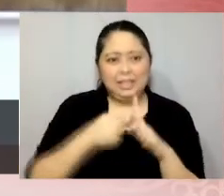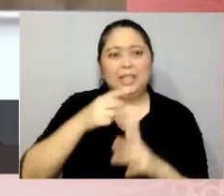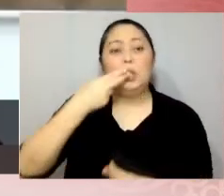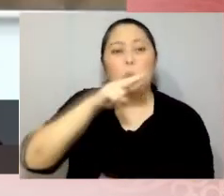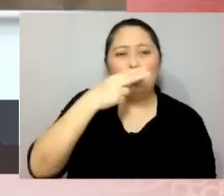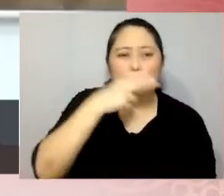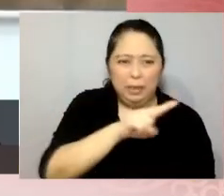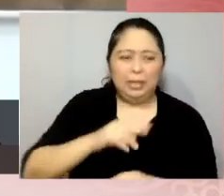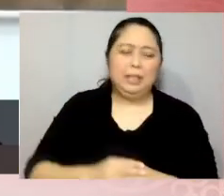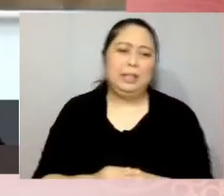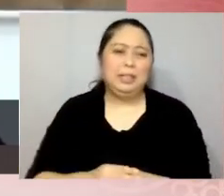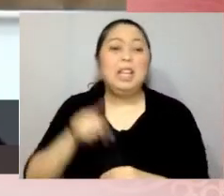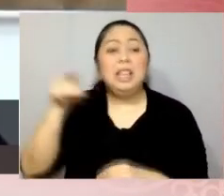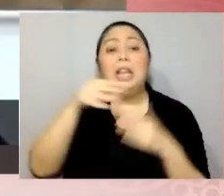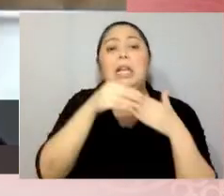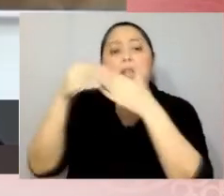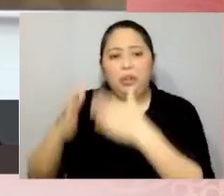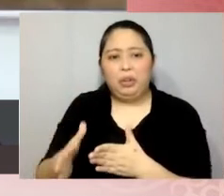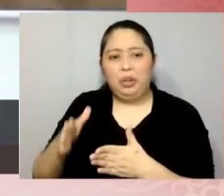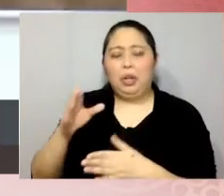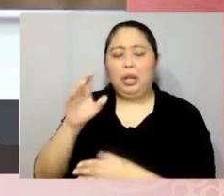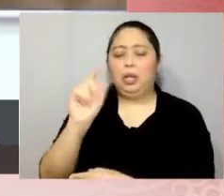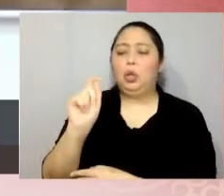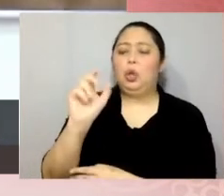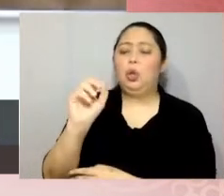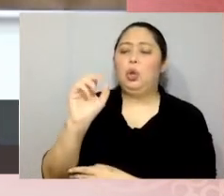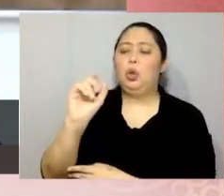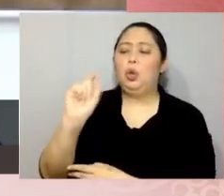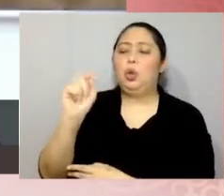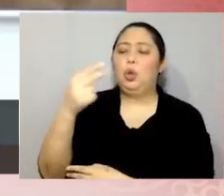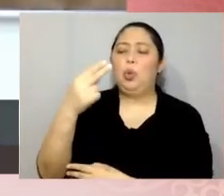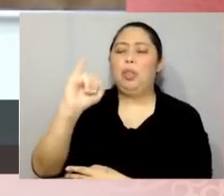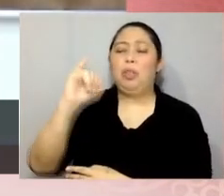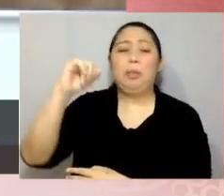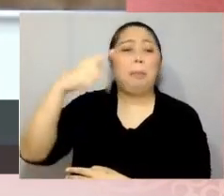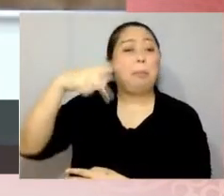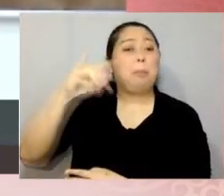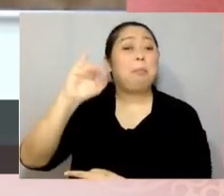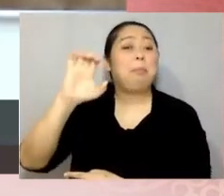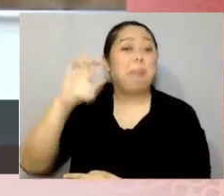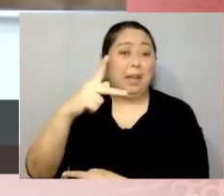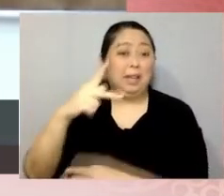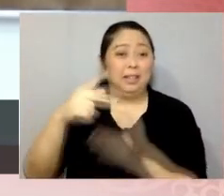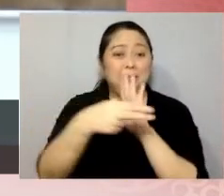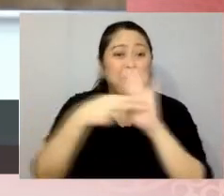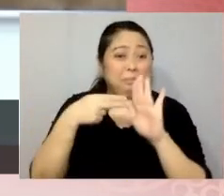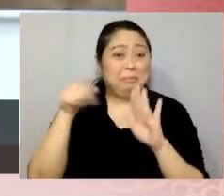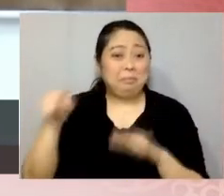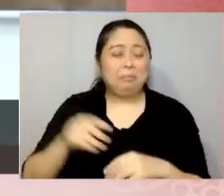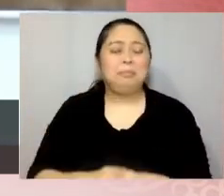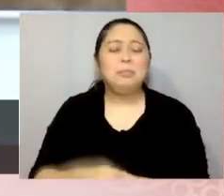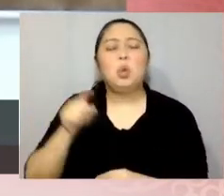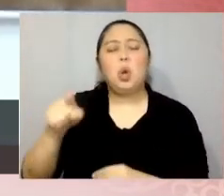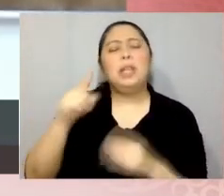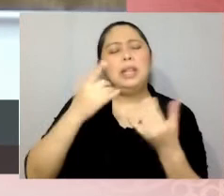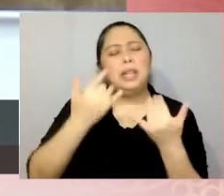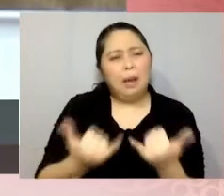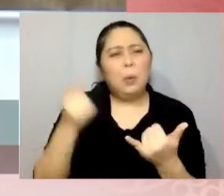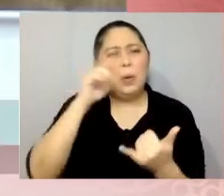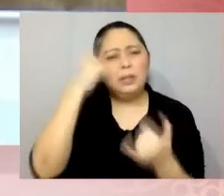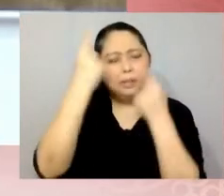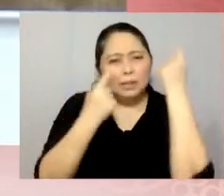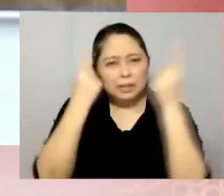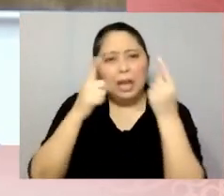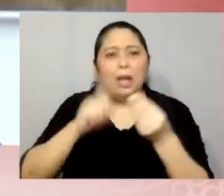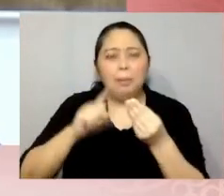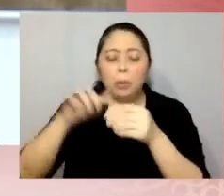po, Feliciano Loses. So basically, gaya na sinabi ko, it's about land conflict, land